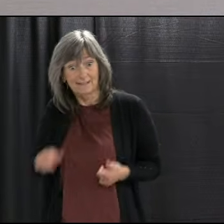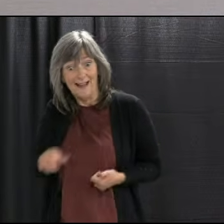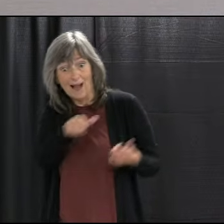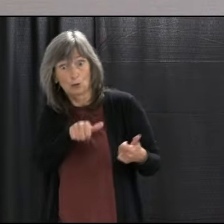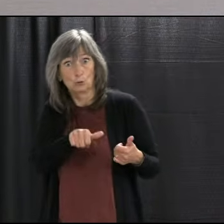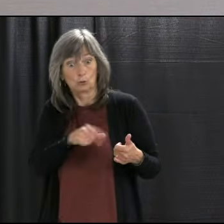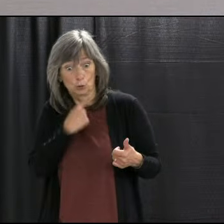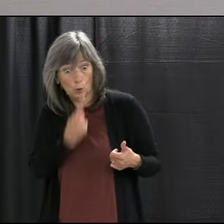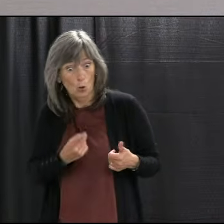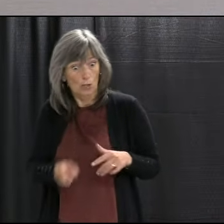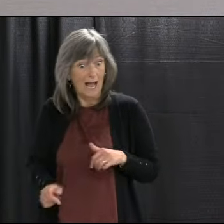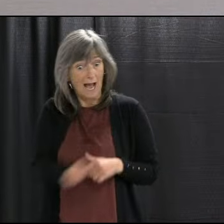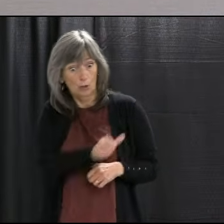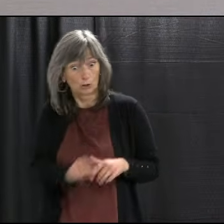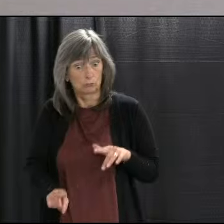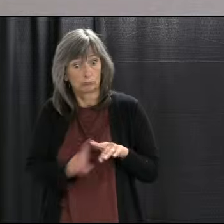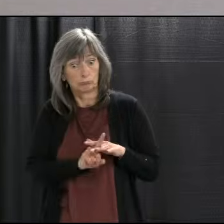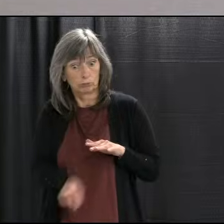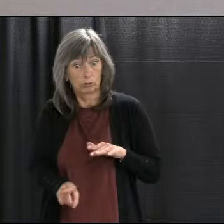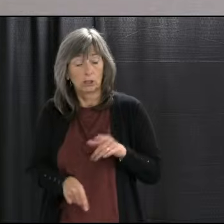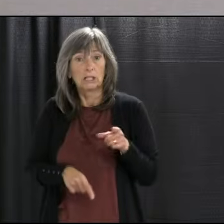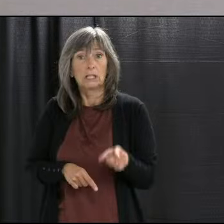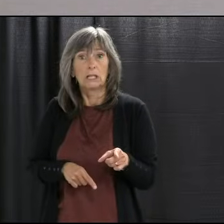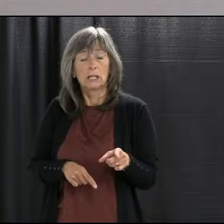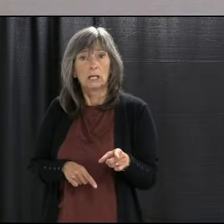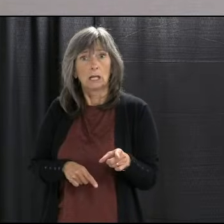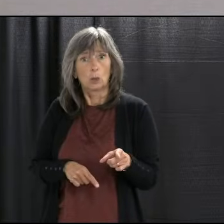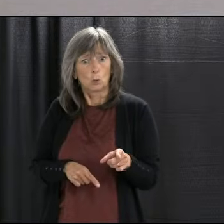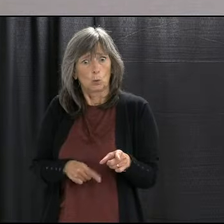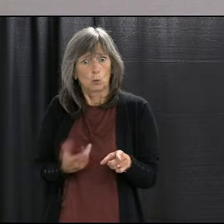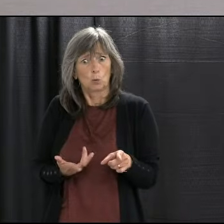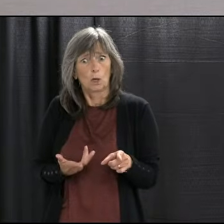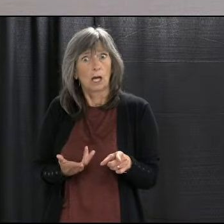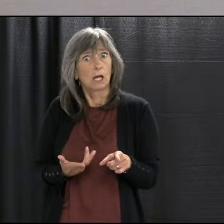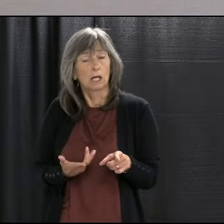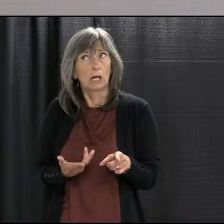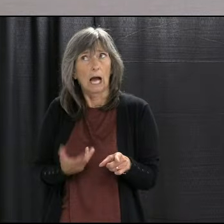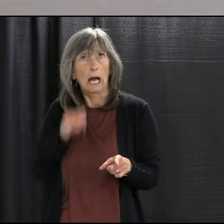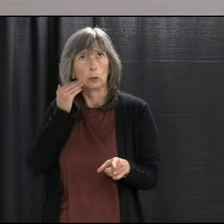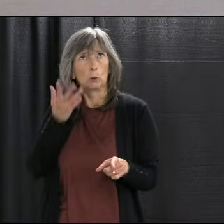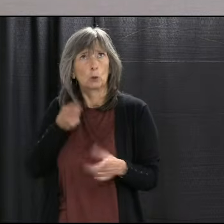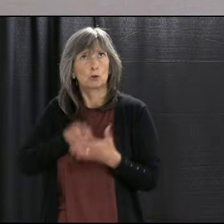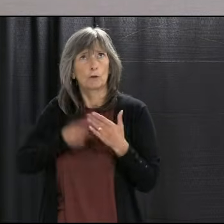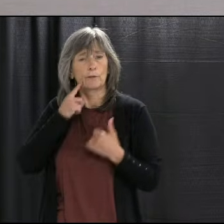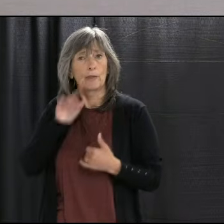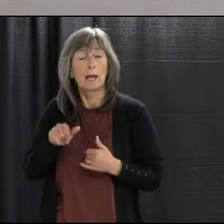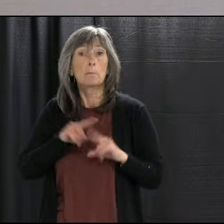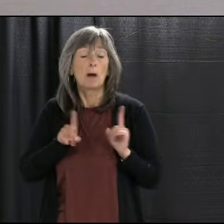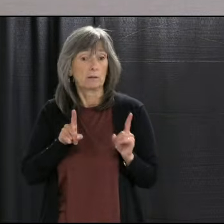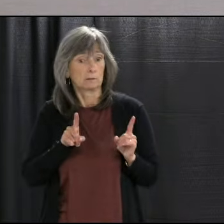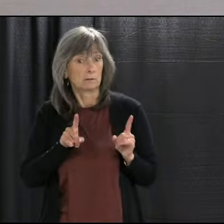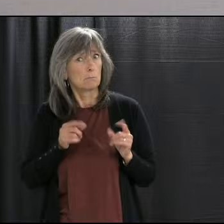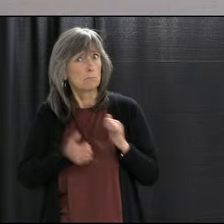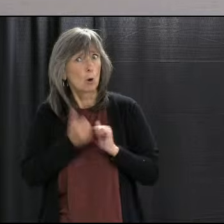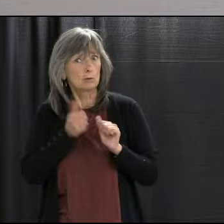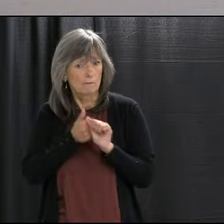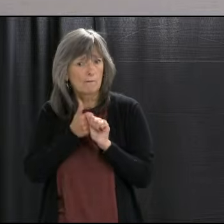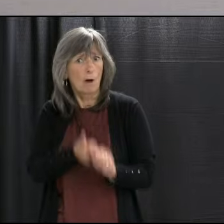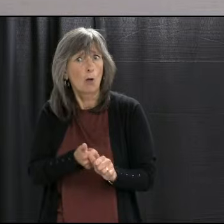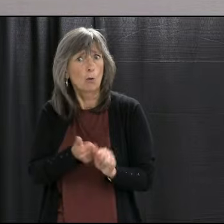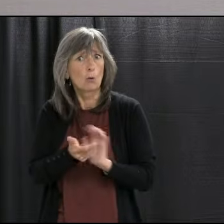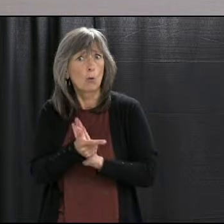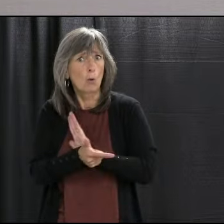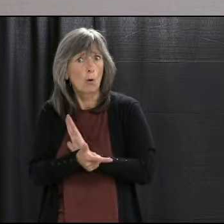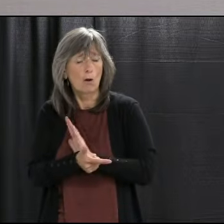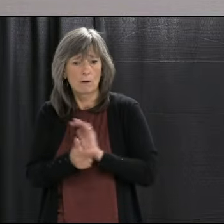I'm very confident that people have listened to the evacuation order. The authorities in wherever evacuation order has certainly